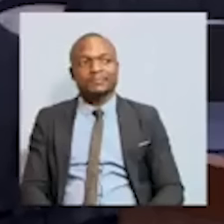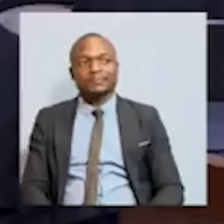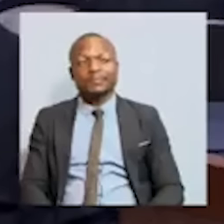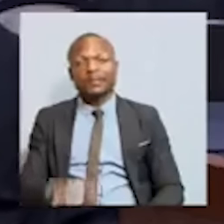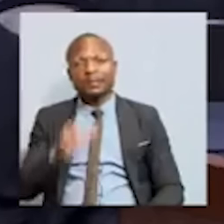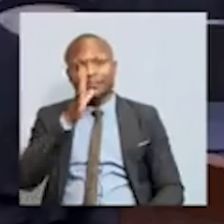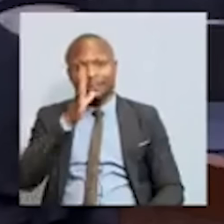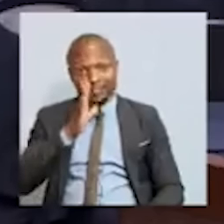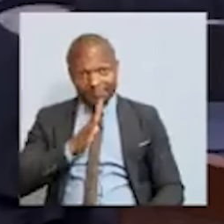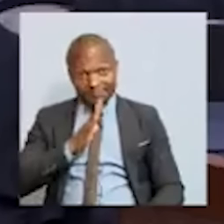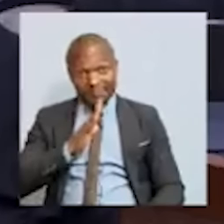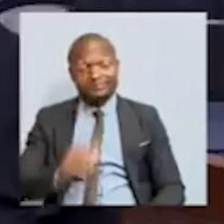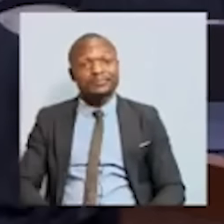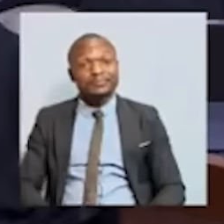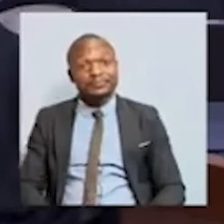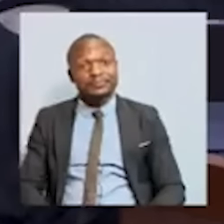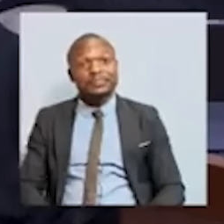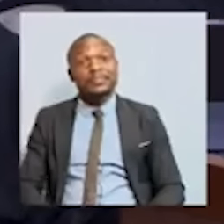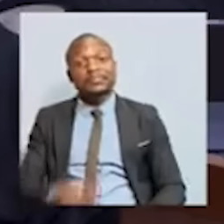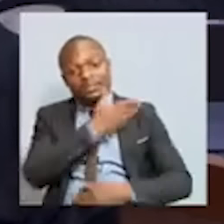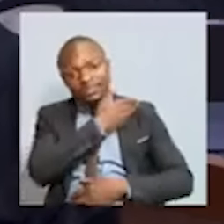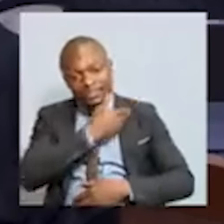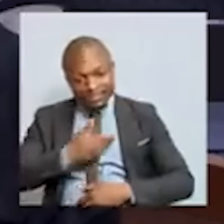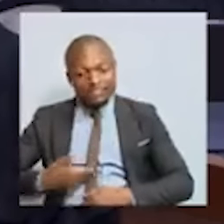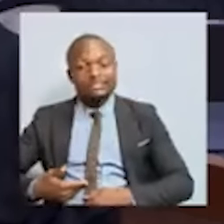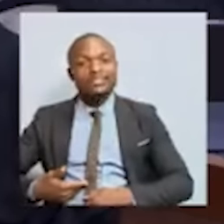Madam, having seriously